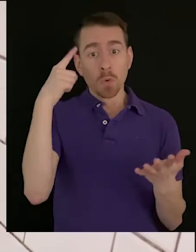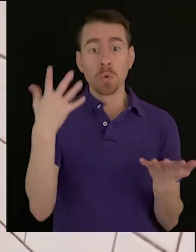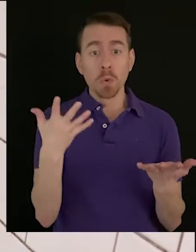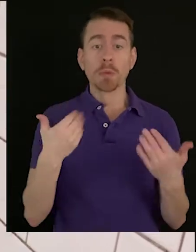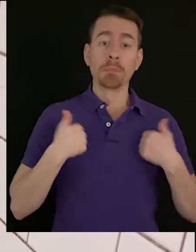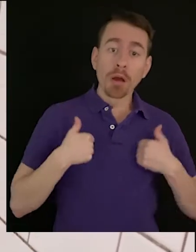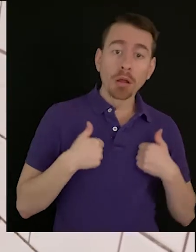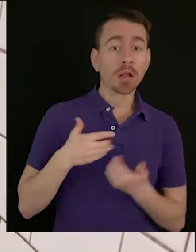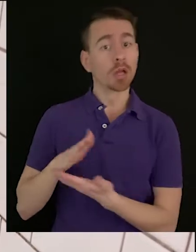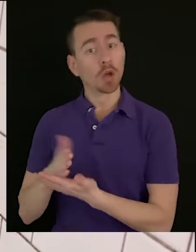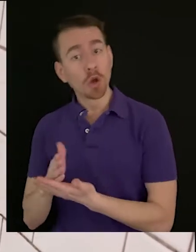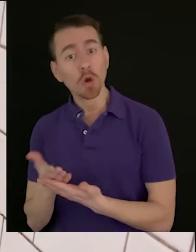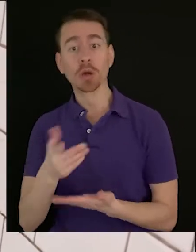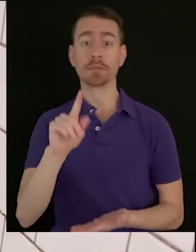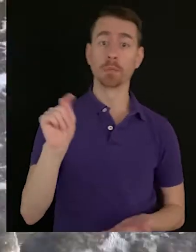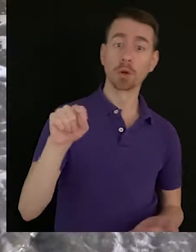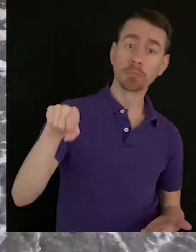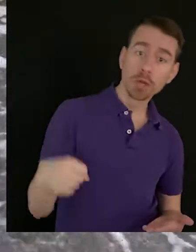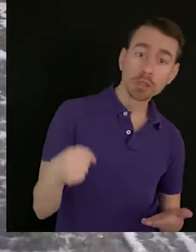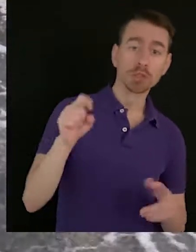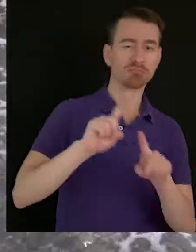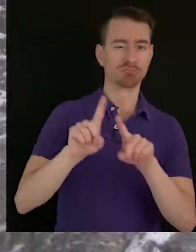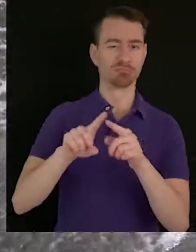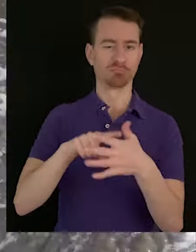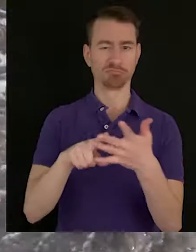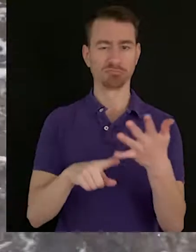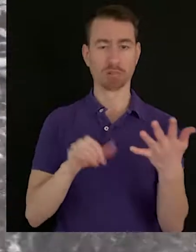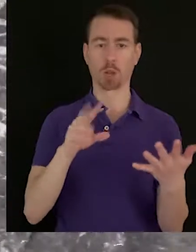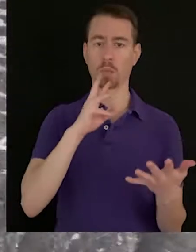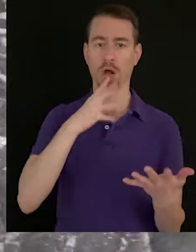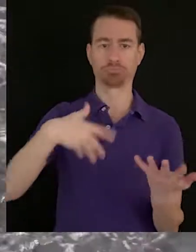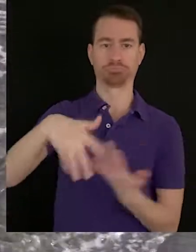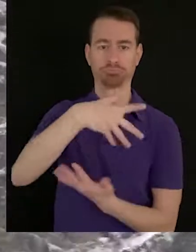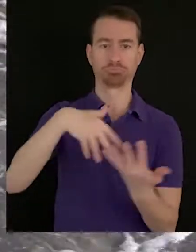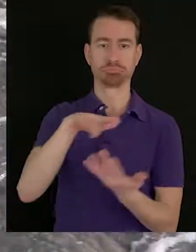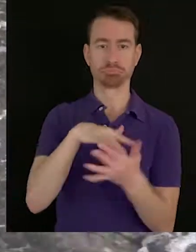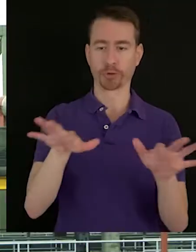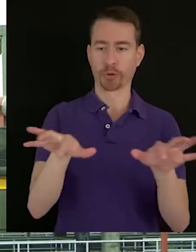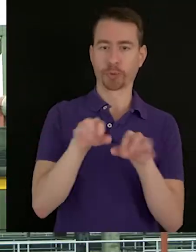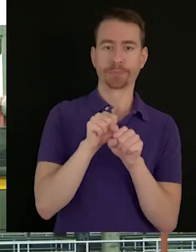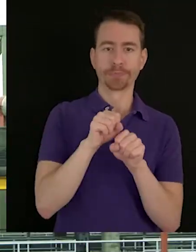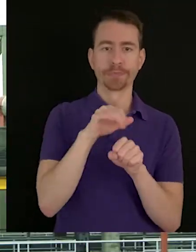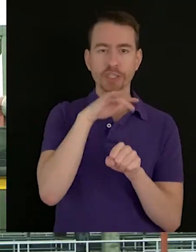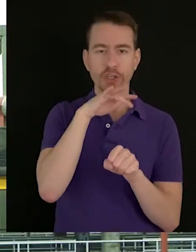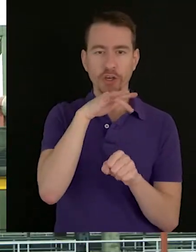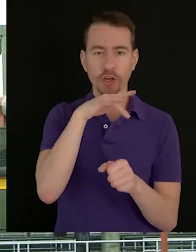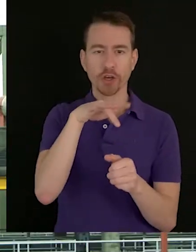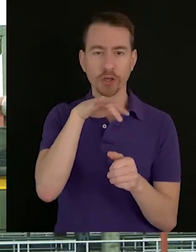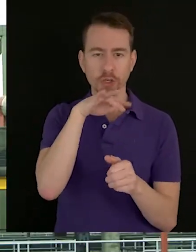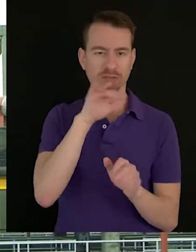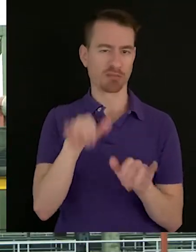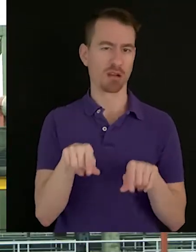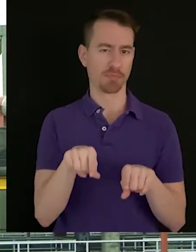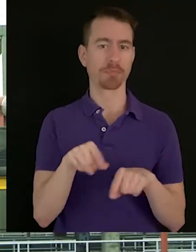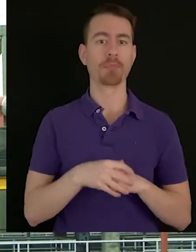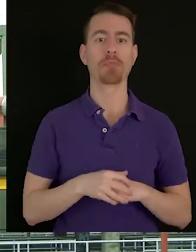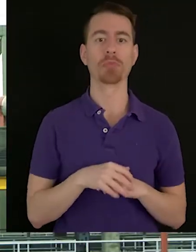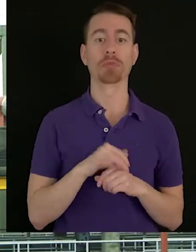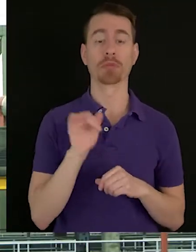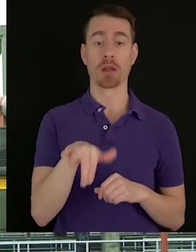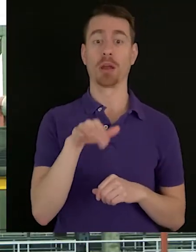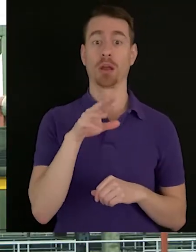bathing, flushing toilets. So a lot of stuff gets in that water really quickly. We divide all those things